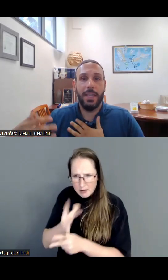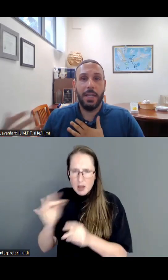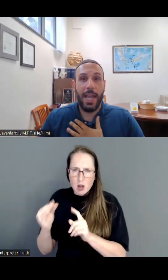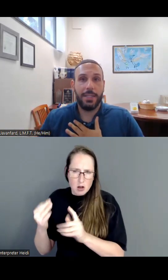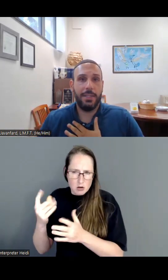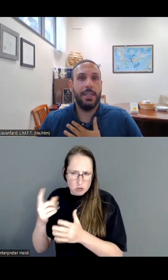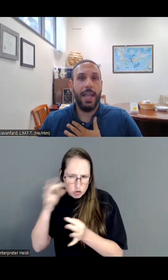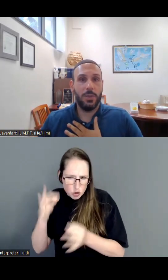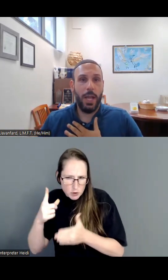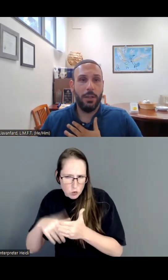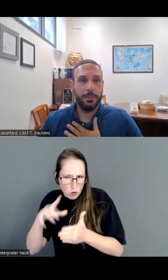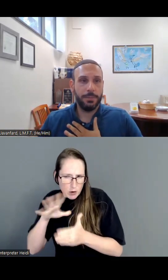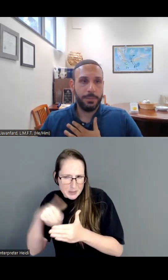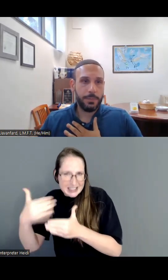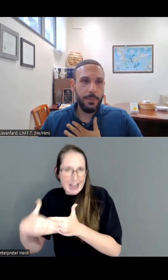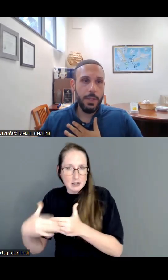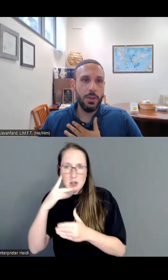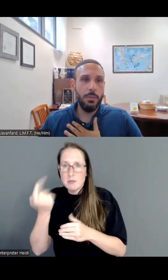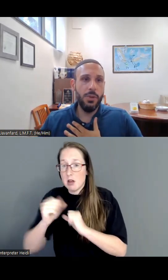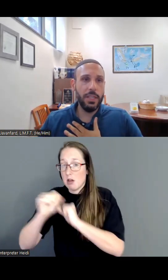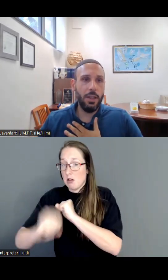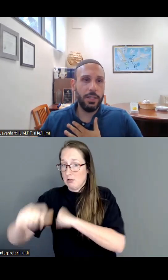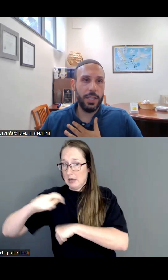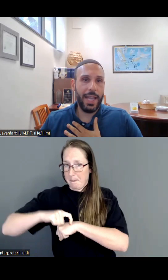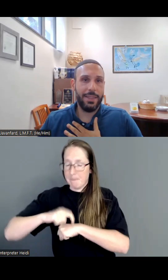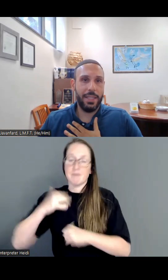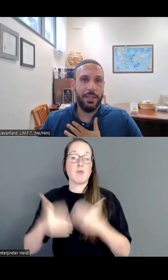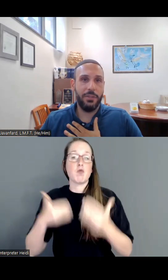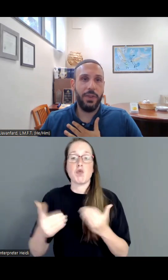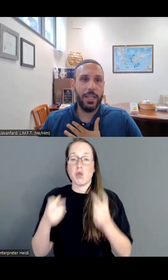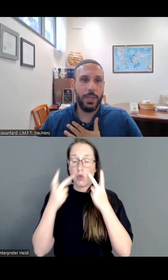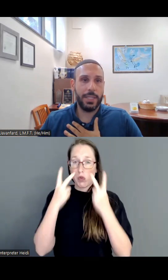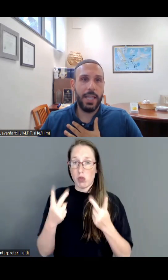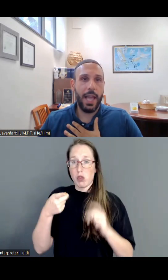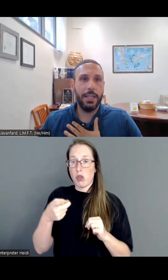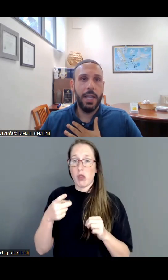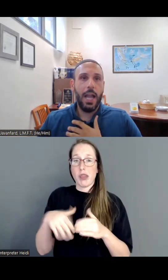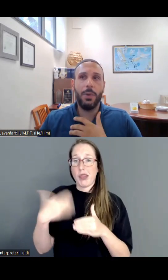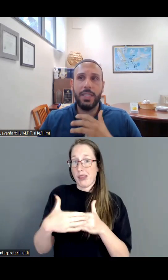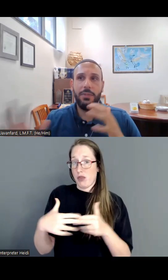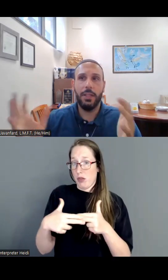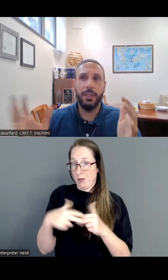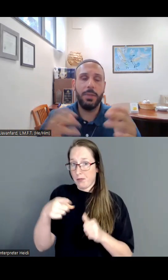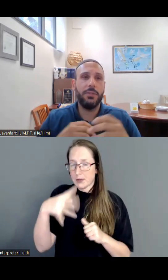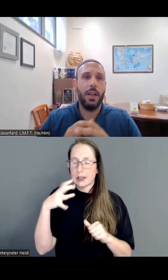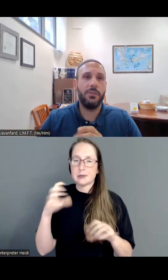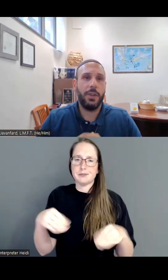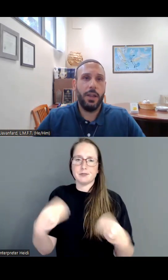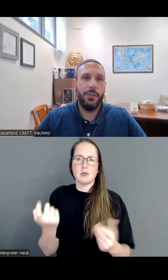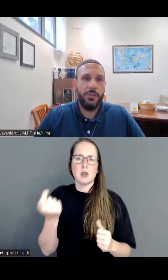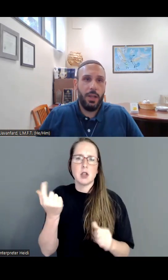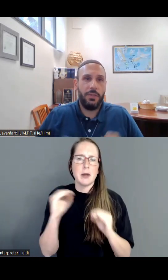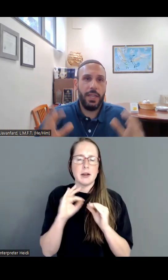that next as well. So moving along and looking at the following slide, I wanted to give a little bit